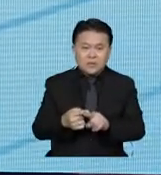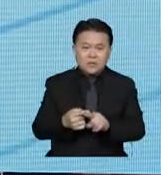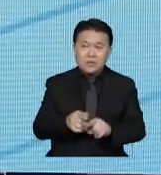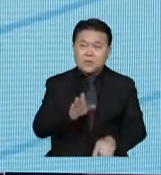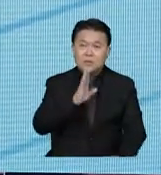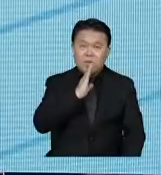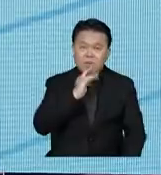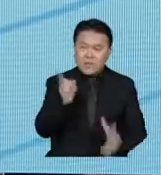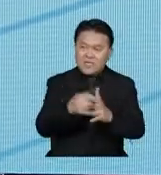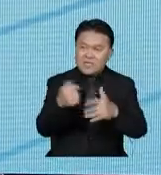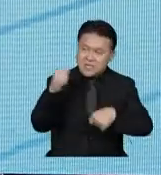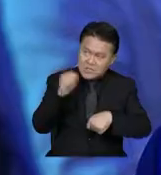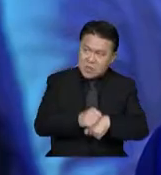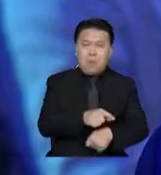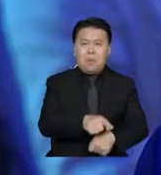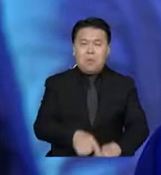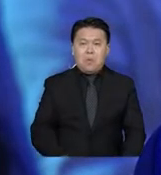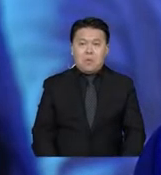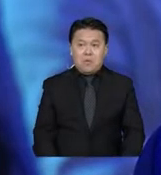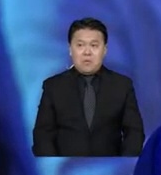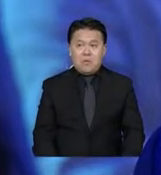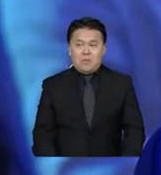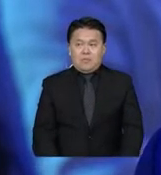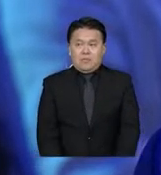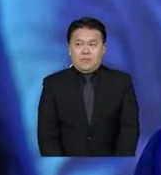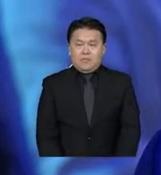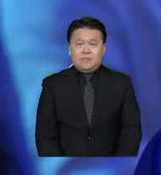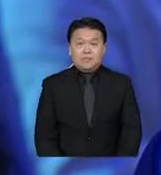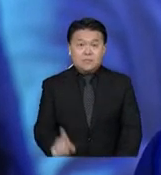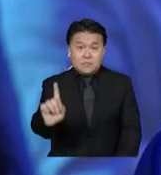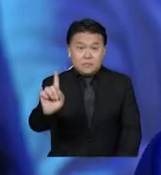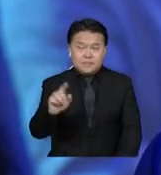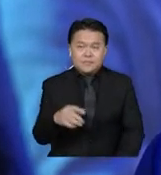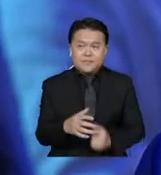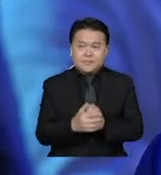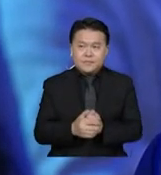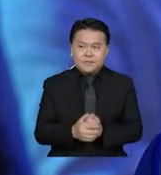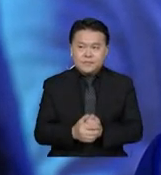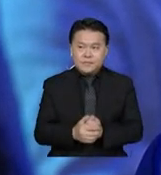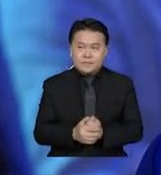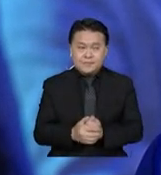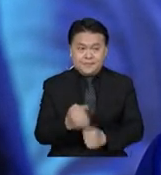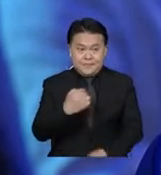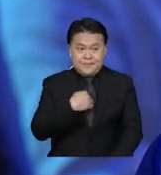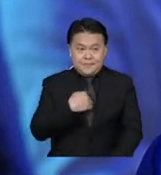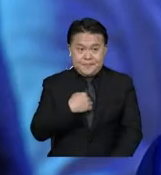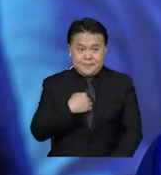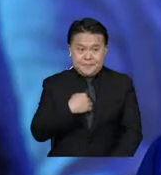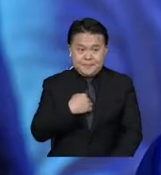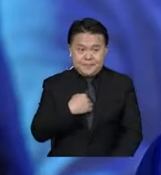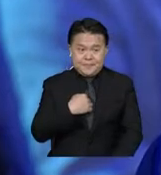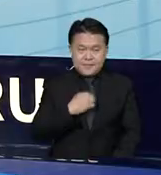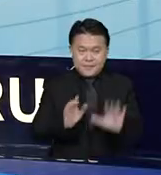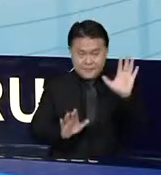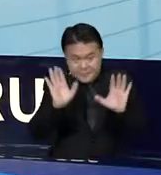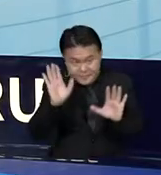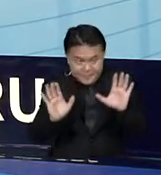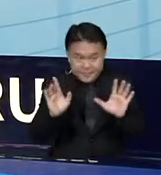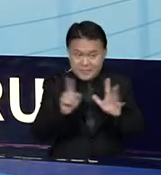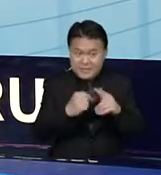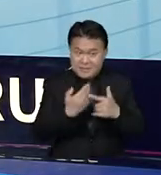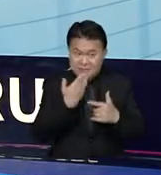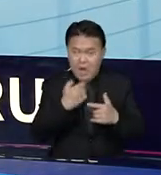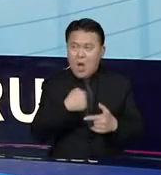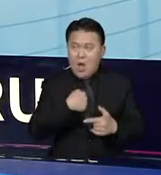The control foxes looked like chimpanzees failing to use my gestures. So Belayev had discovered